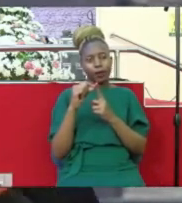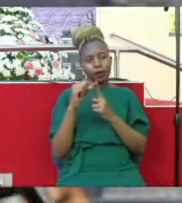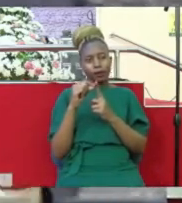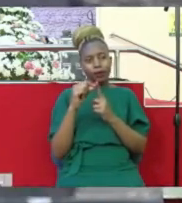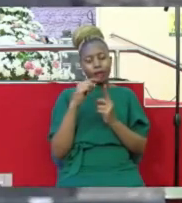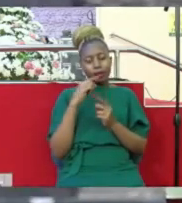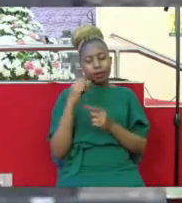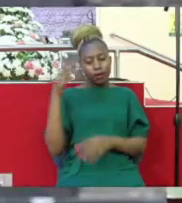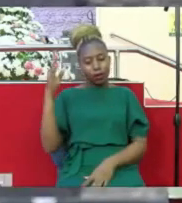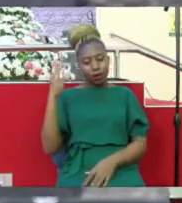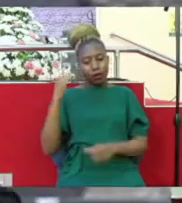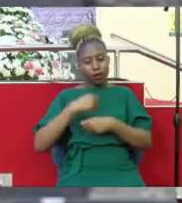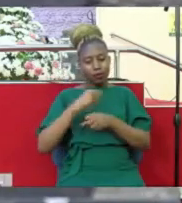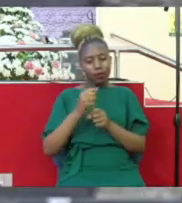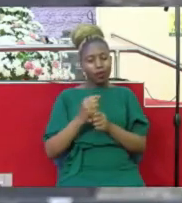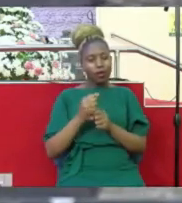happen.